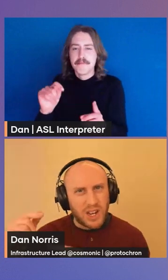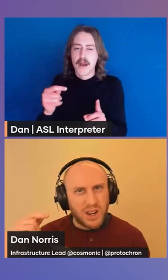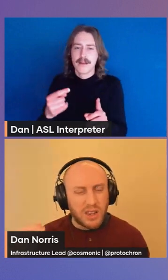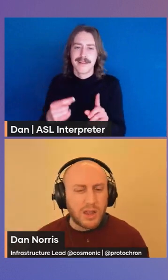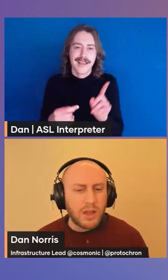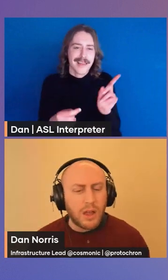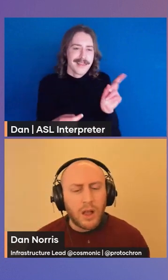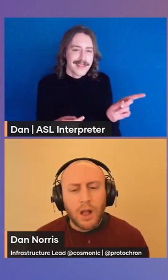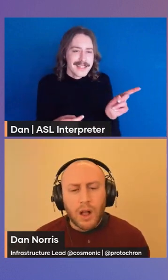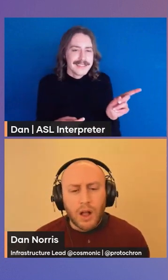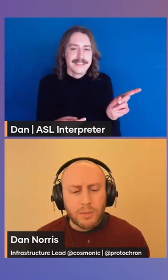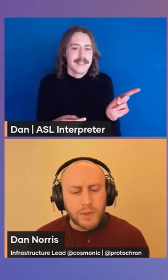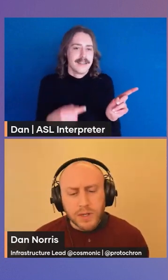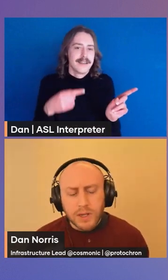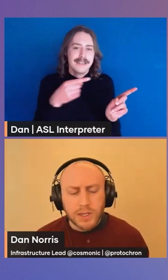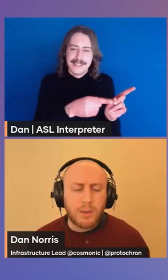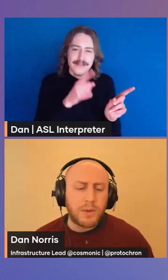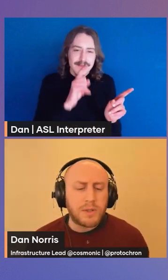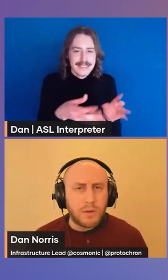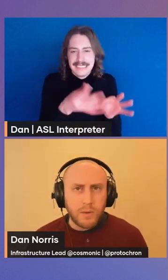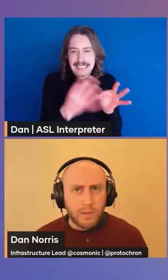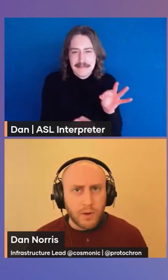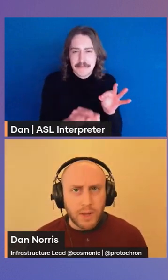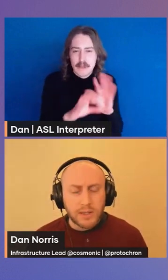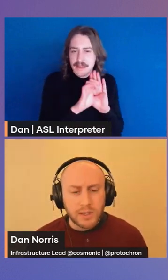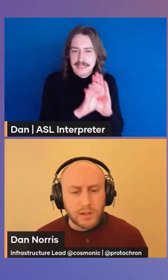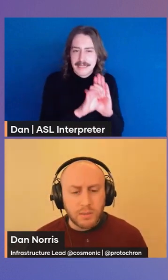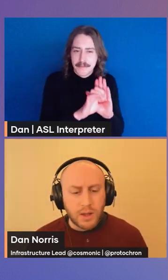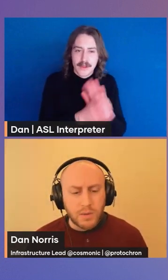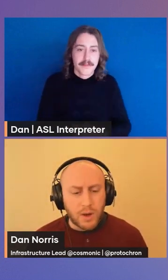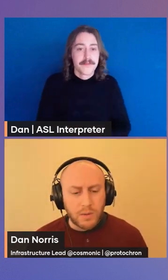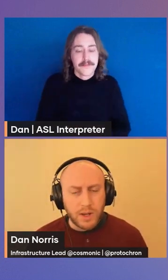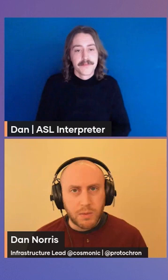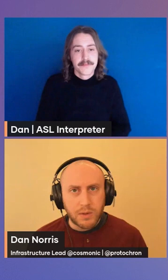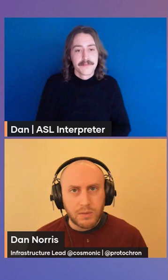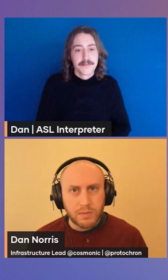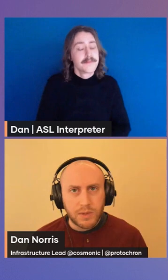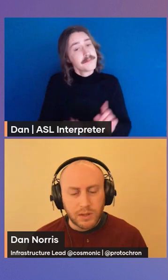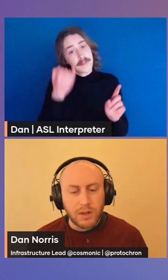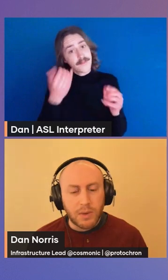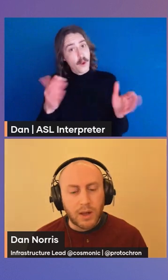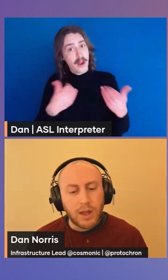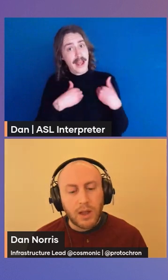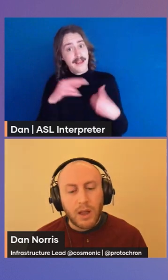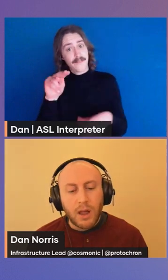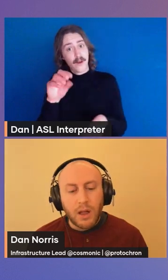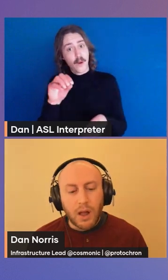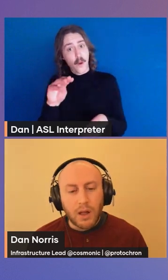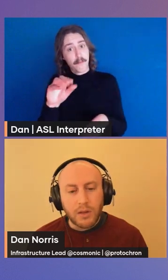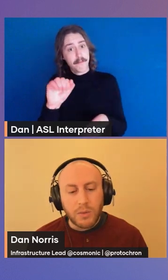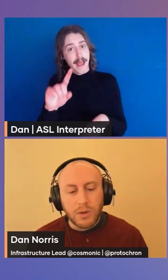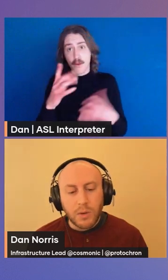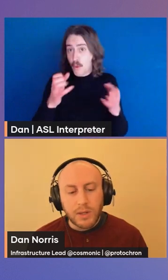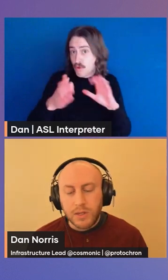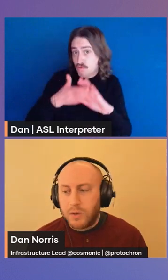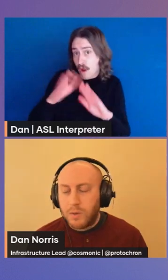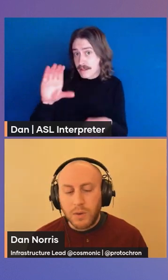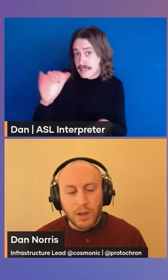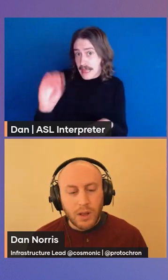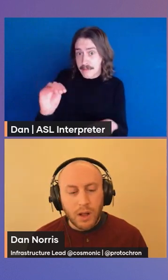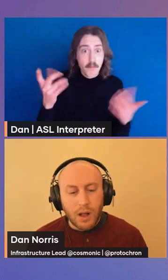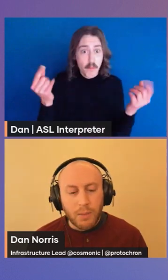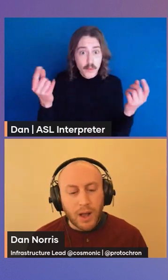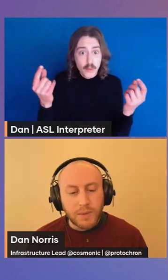chain anything. So here's an example. So if you have a Nomad system and you want to enable Cilium on it, you would go